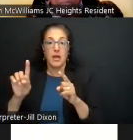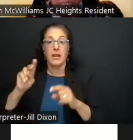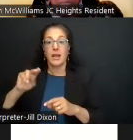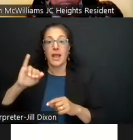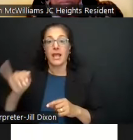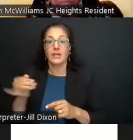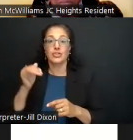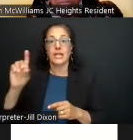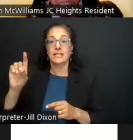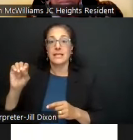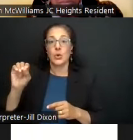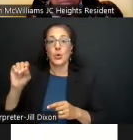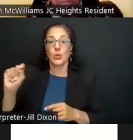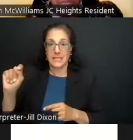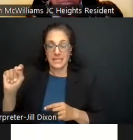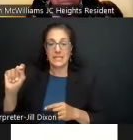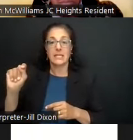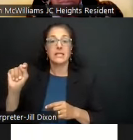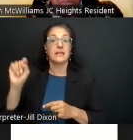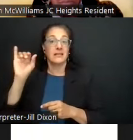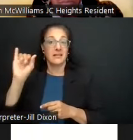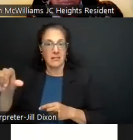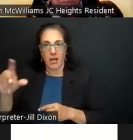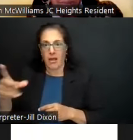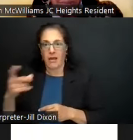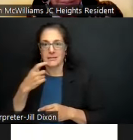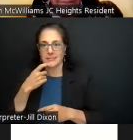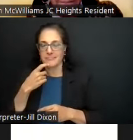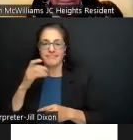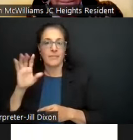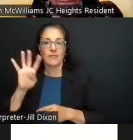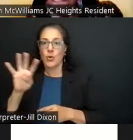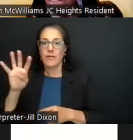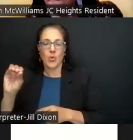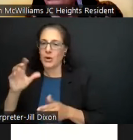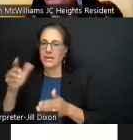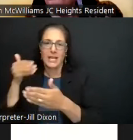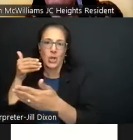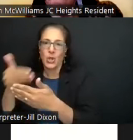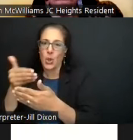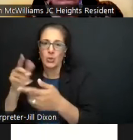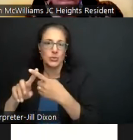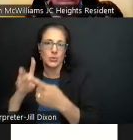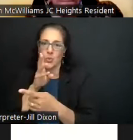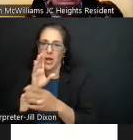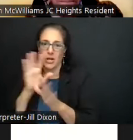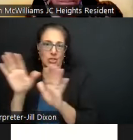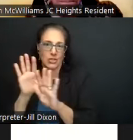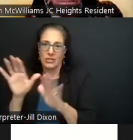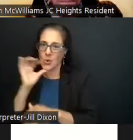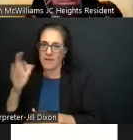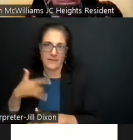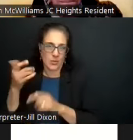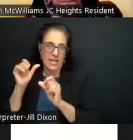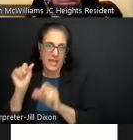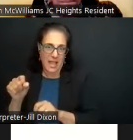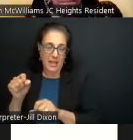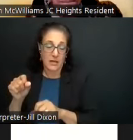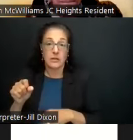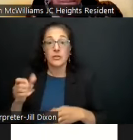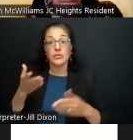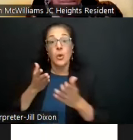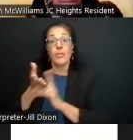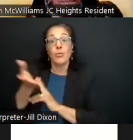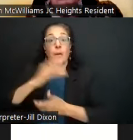NJDOT essentially said 440 is too close to the water. We don't think we can do it. So through a